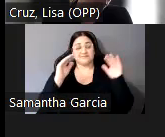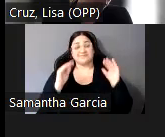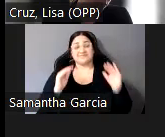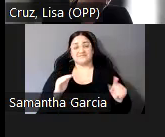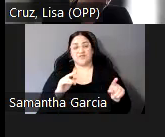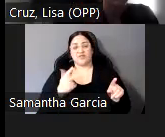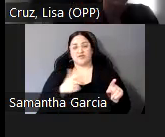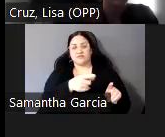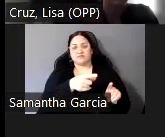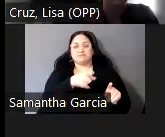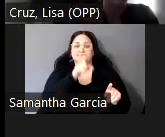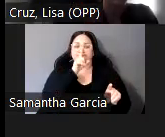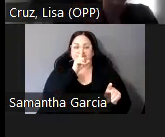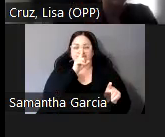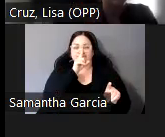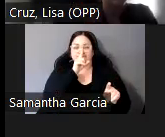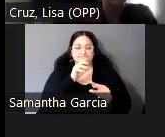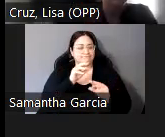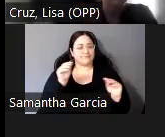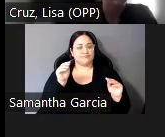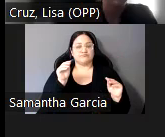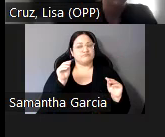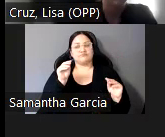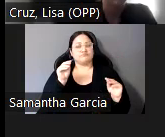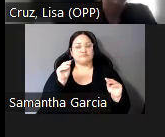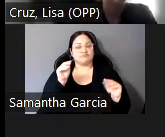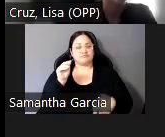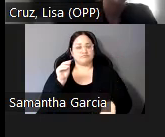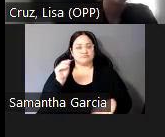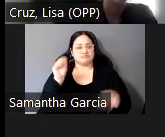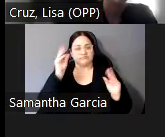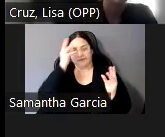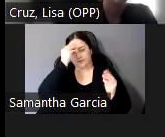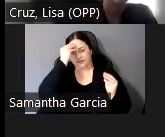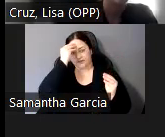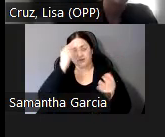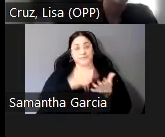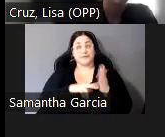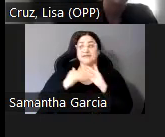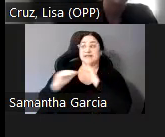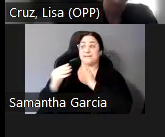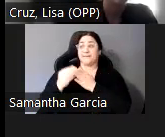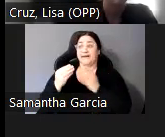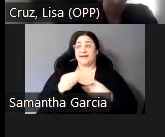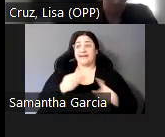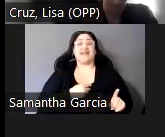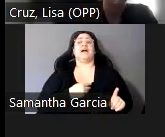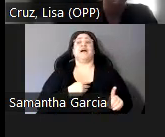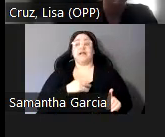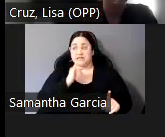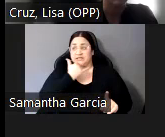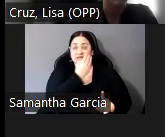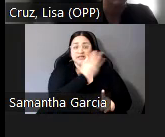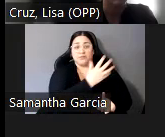unknown. It's reporting that we receive where the reporter hasn't told us exactly what the method of remittance was. E-transfer is